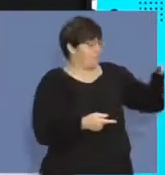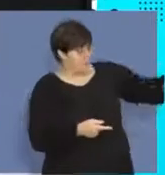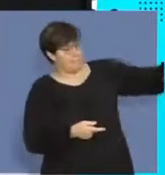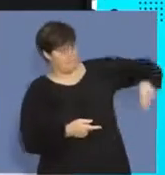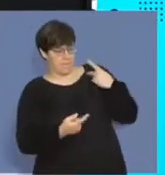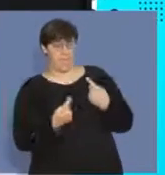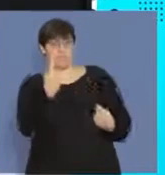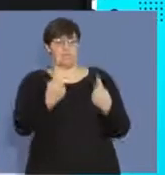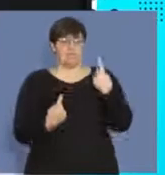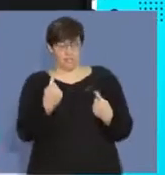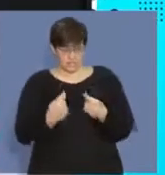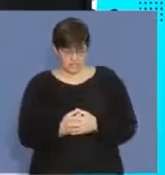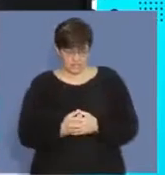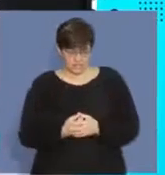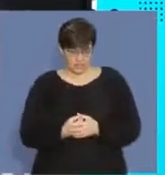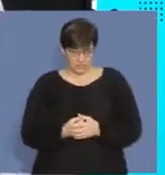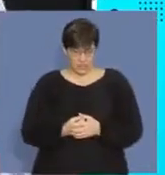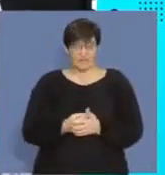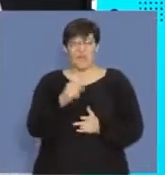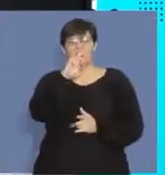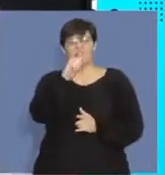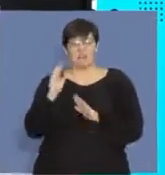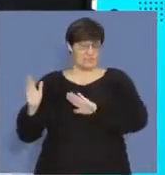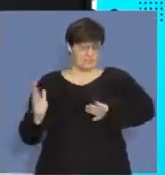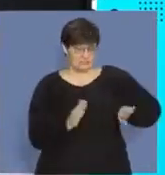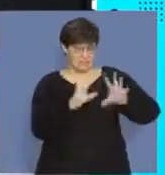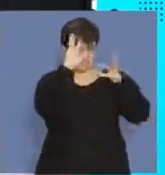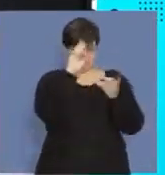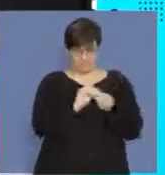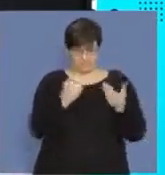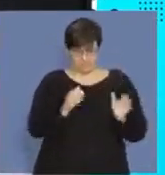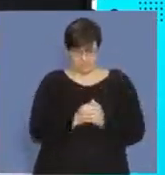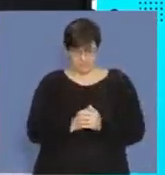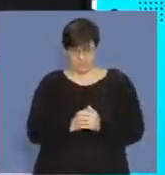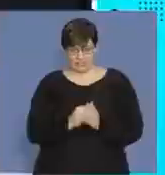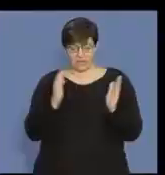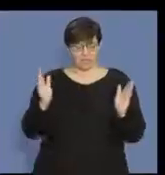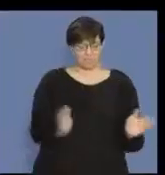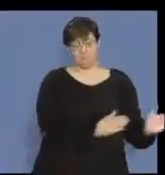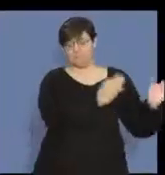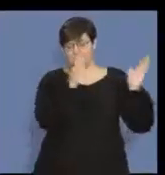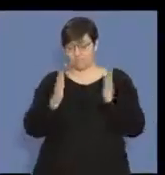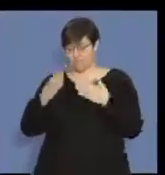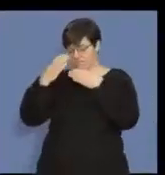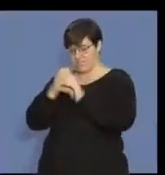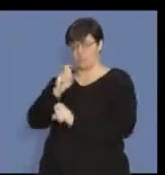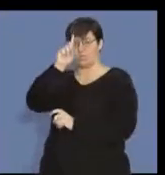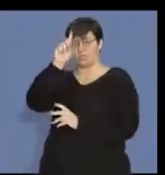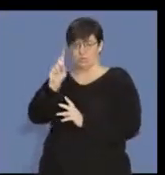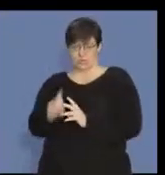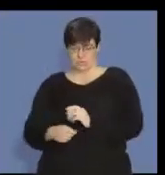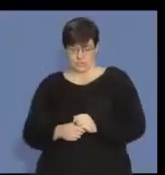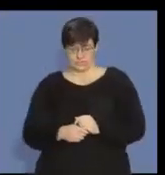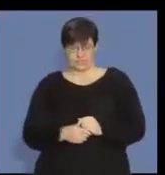is a summary of the VAT that we have discussed so far. Let's take a look at these questions here. 1.